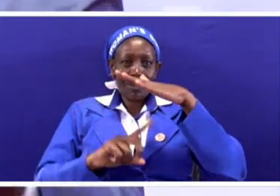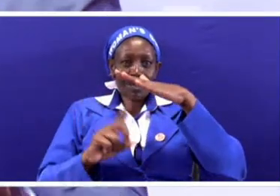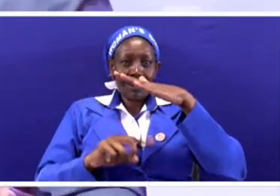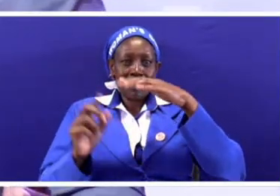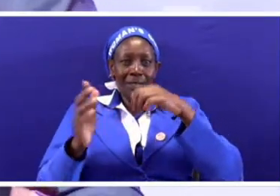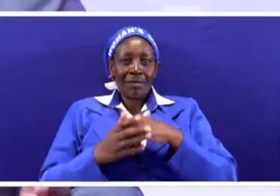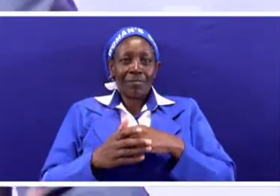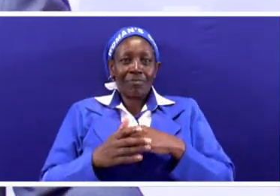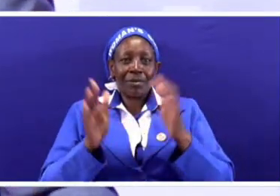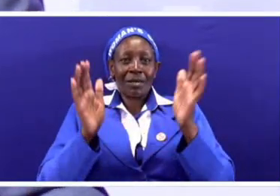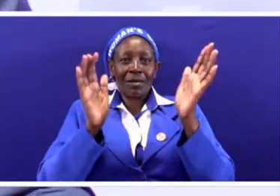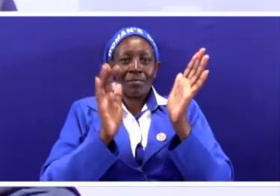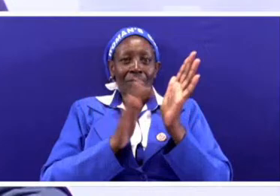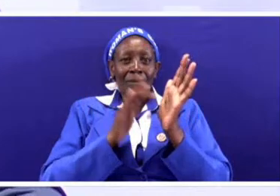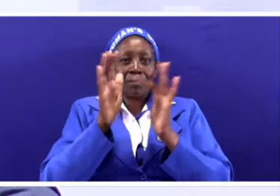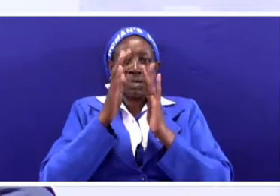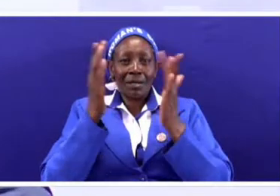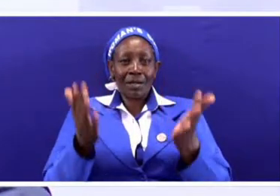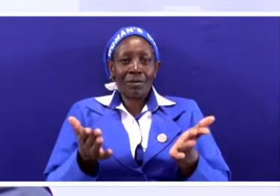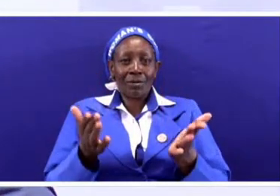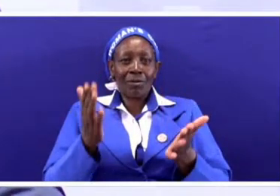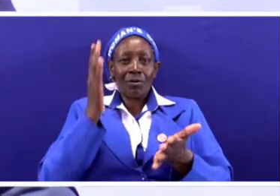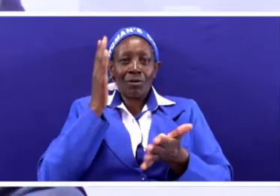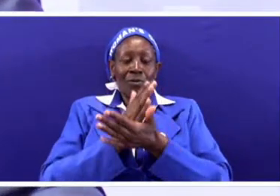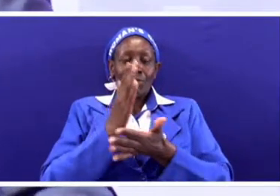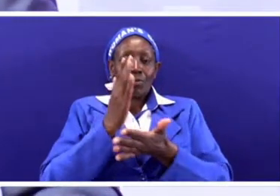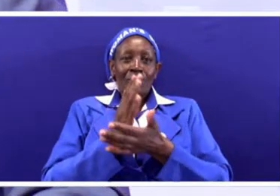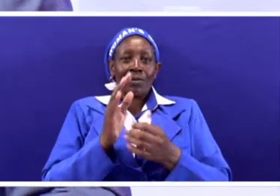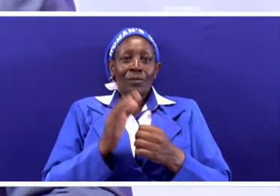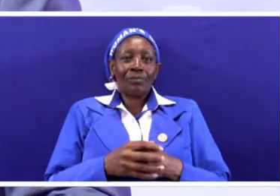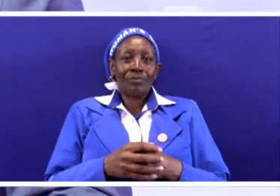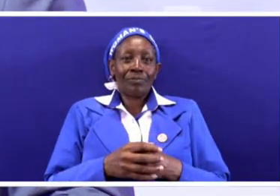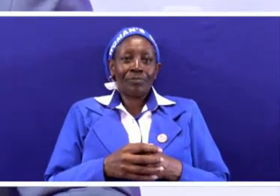biblical truths. Thank you for perspectives.